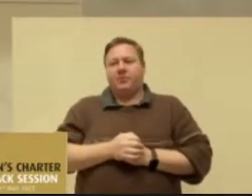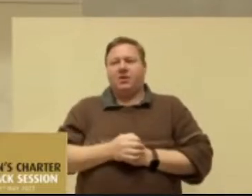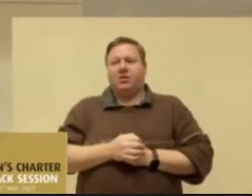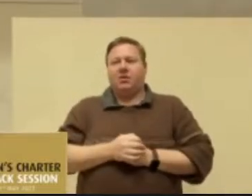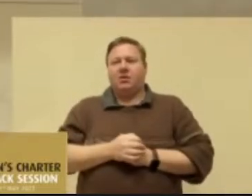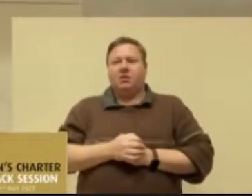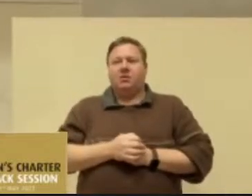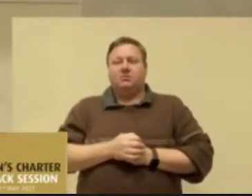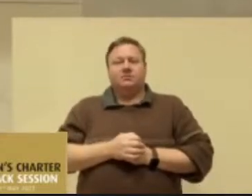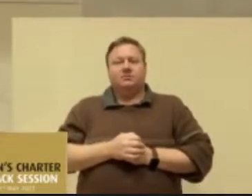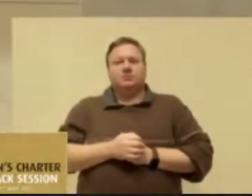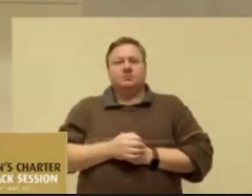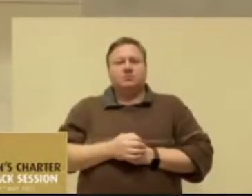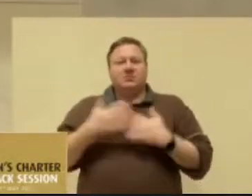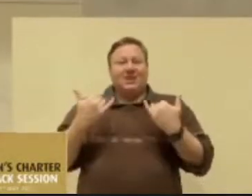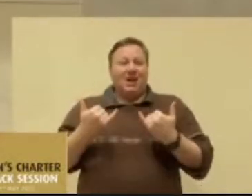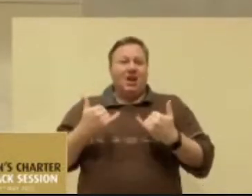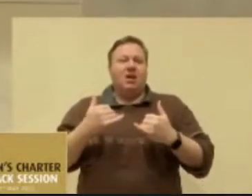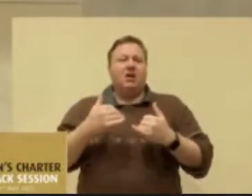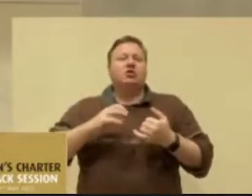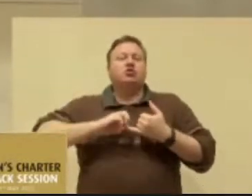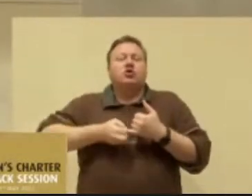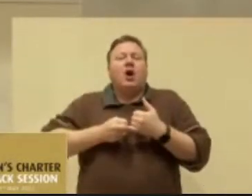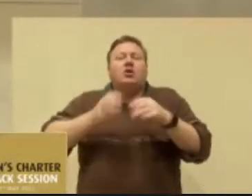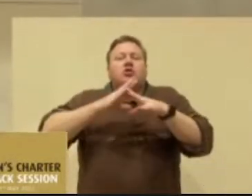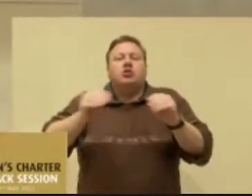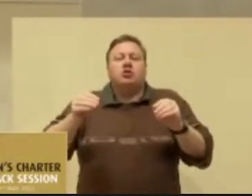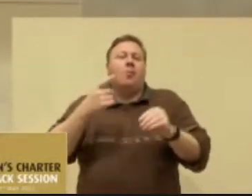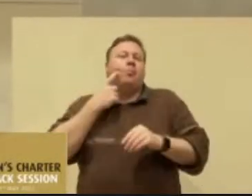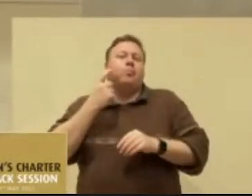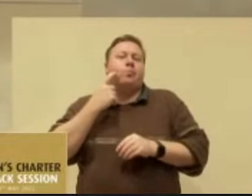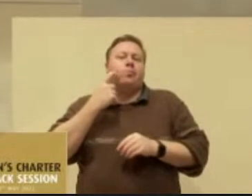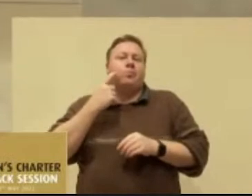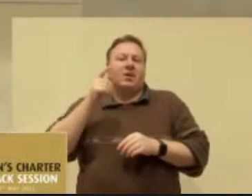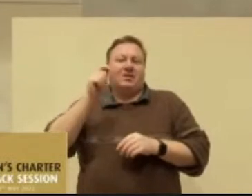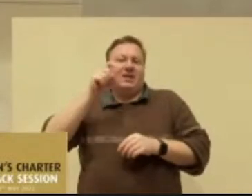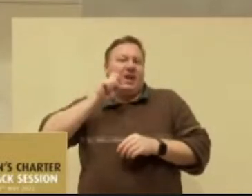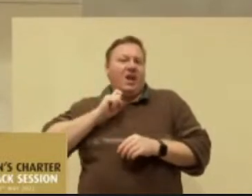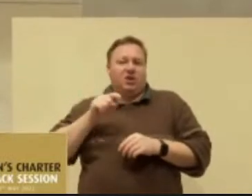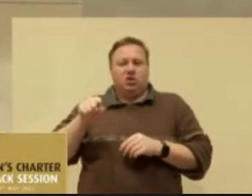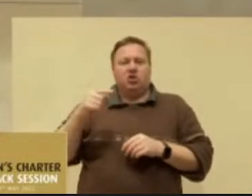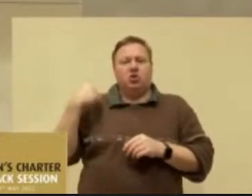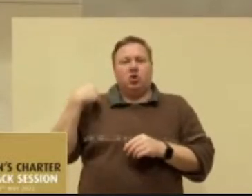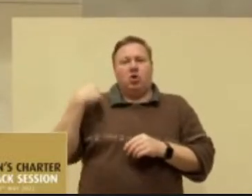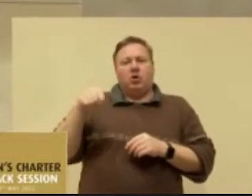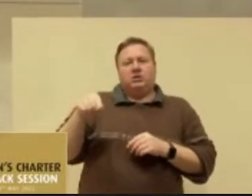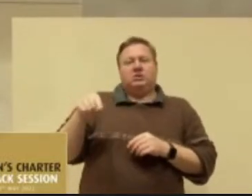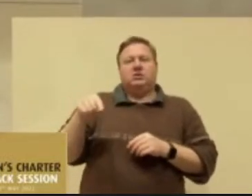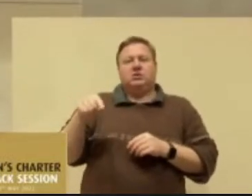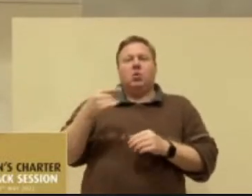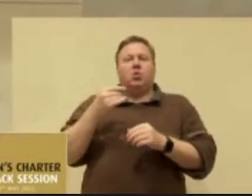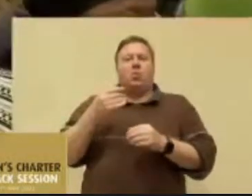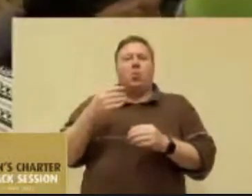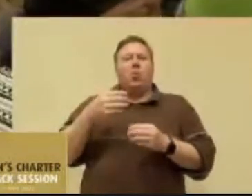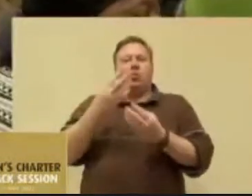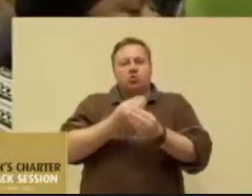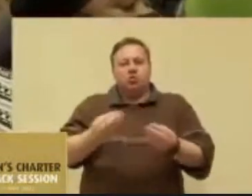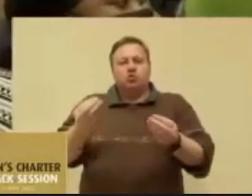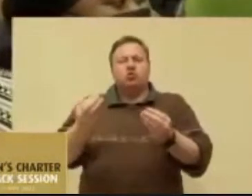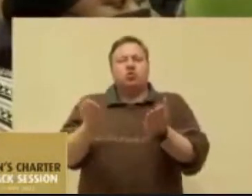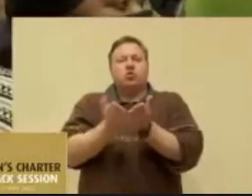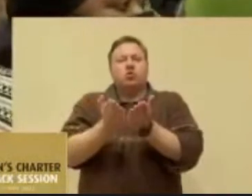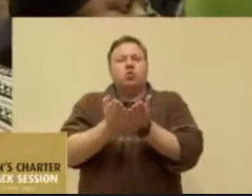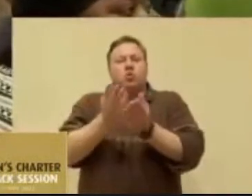look at cabin pregnancy among illinois early and unintended pregnancy among learners continues to undermine our